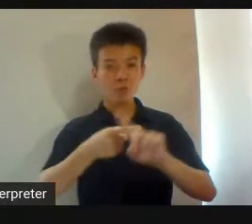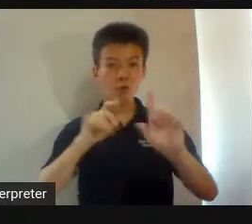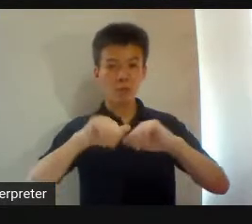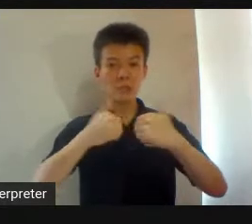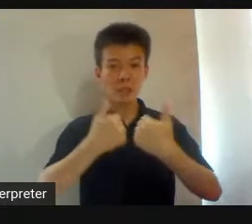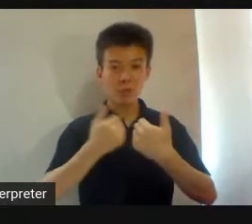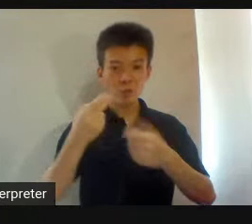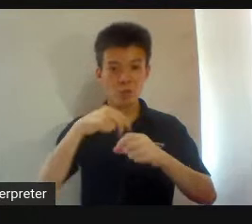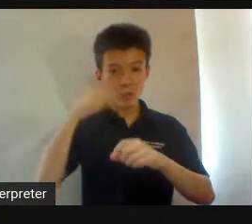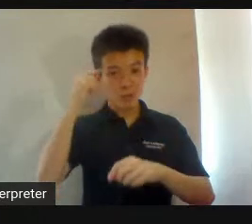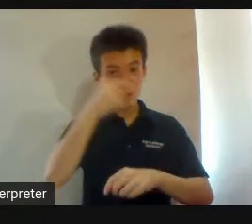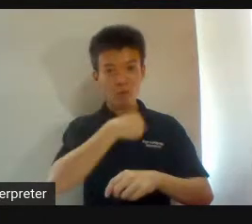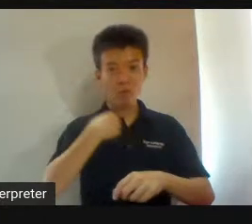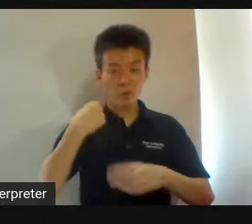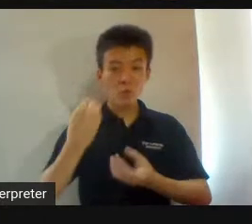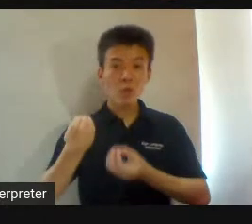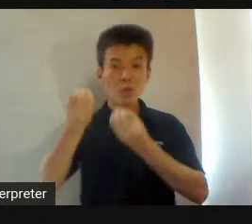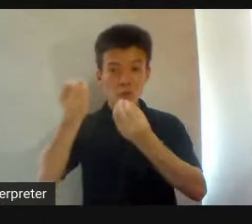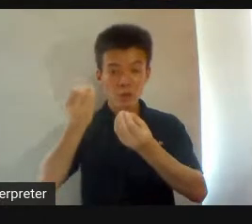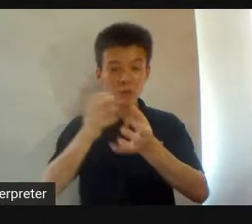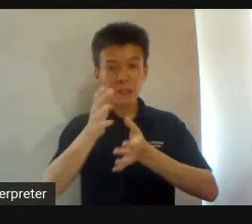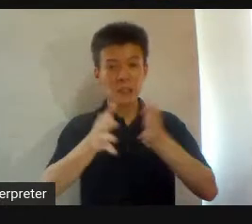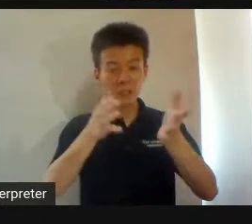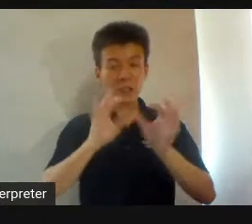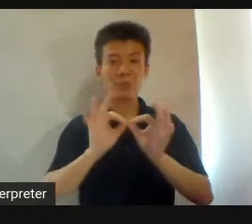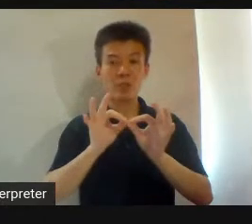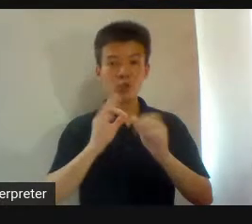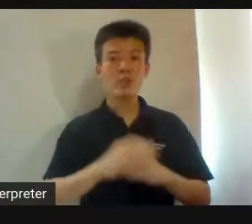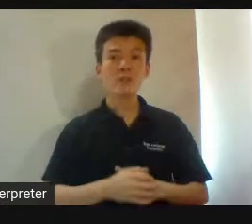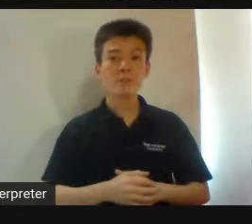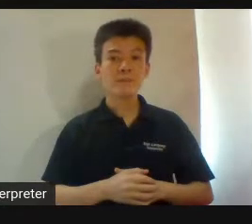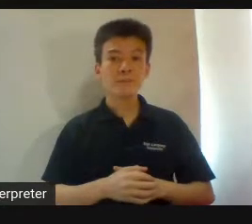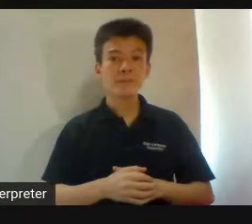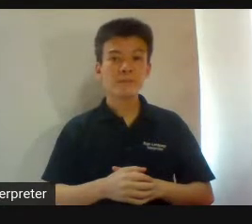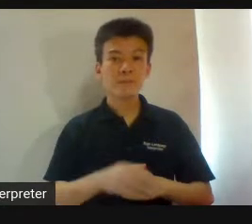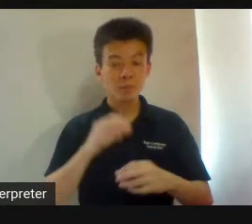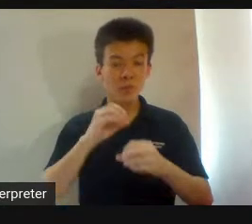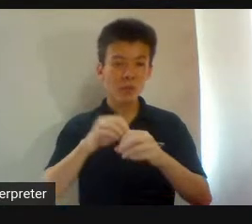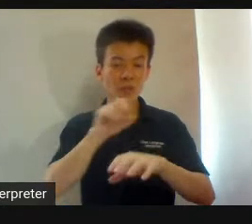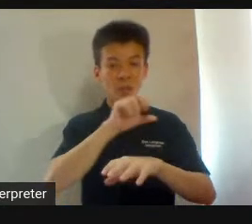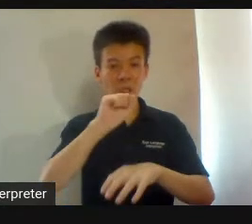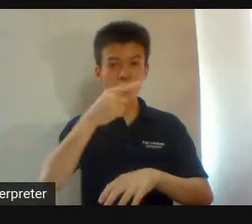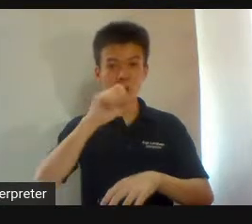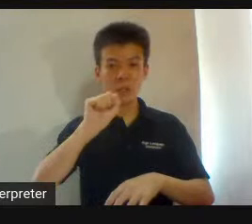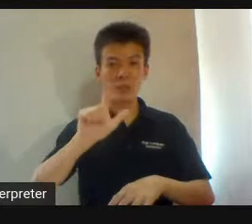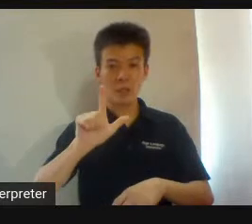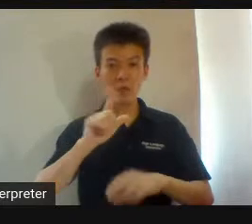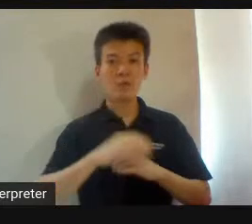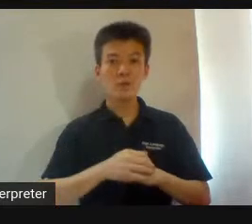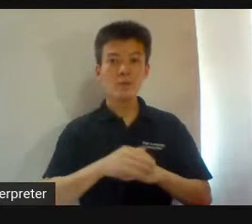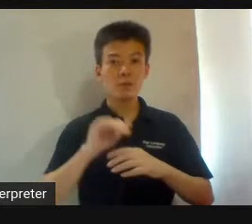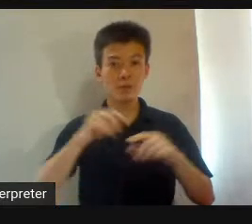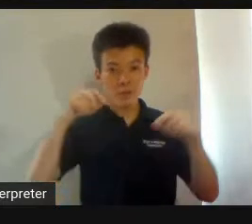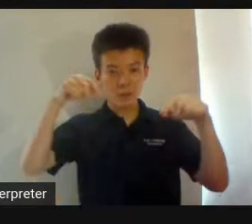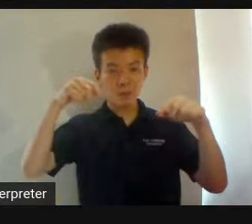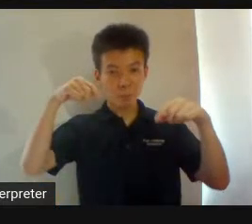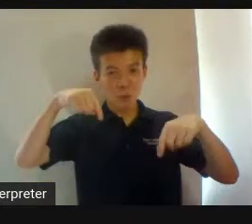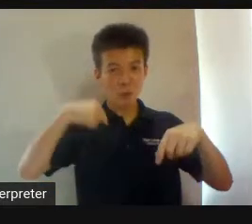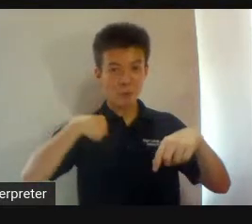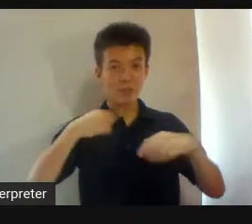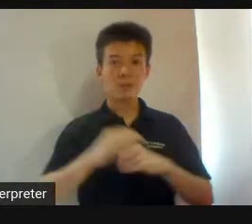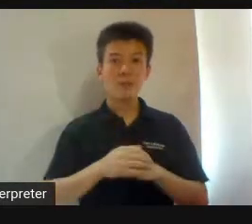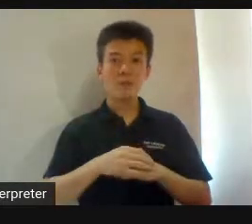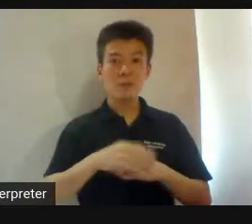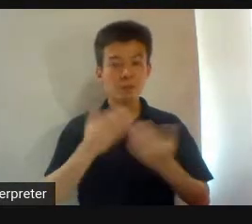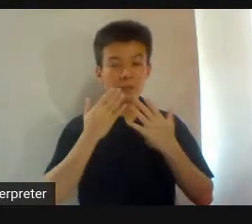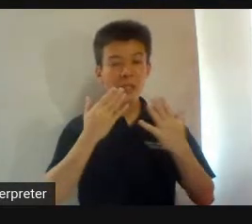join us to offer sign language interpretation in Singapore Sign Language. He is below me. And thank